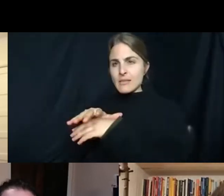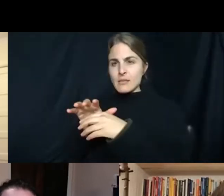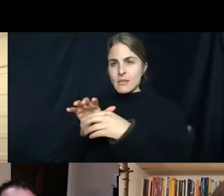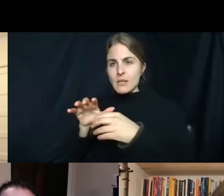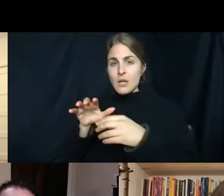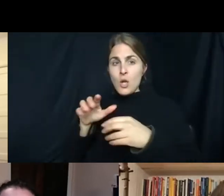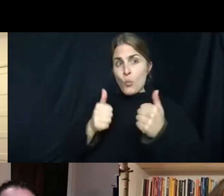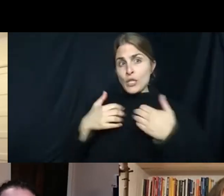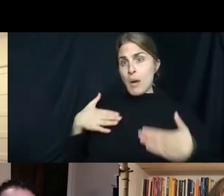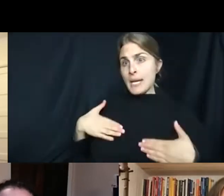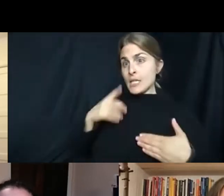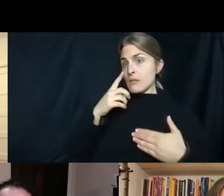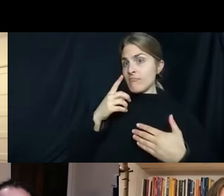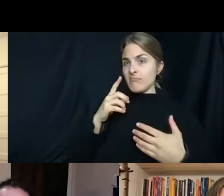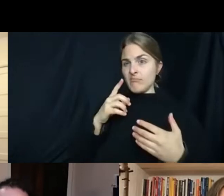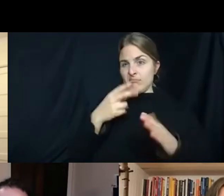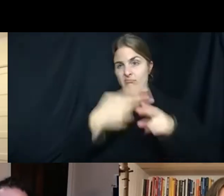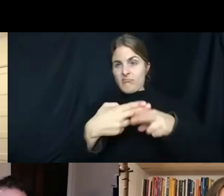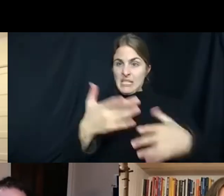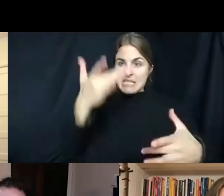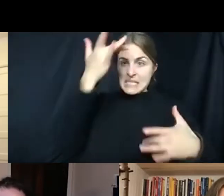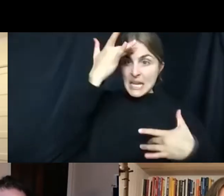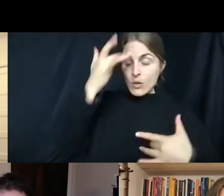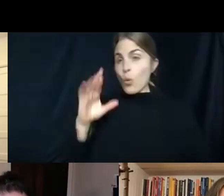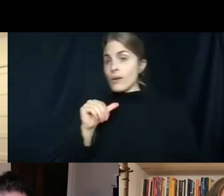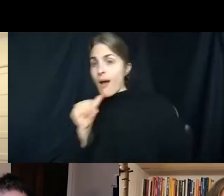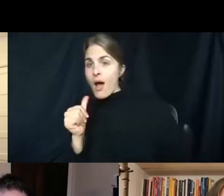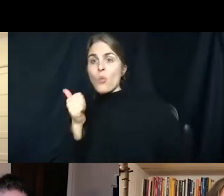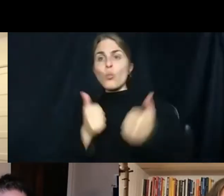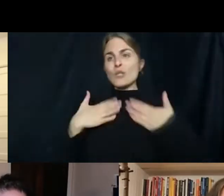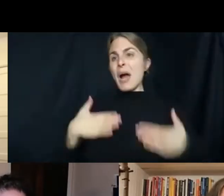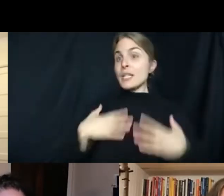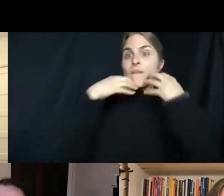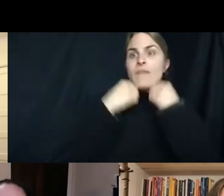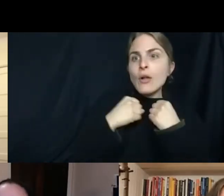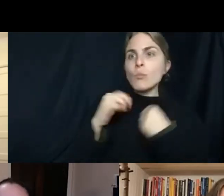are not, and which bodies are seen as valuable and which bodies are not.